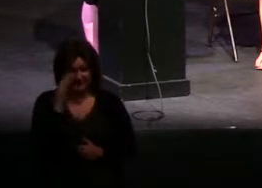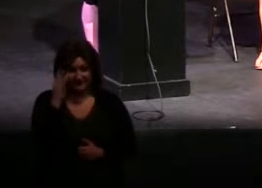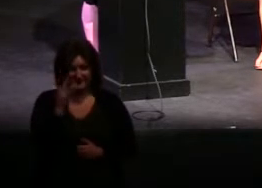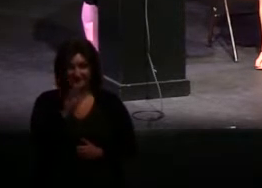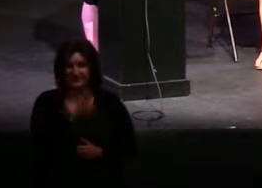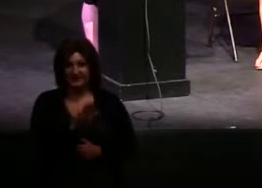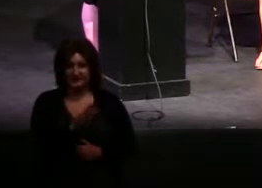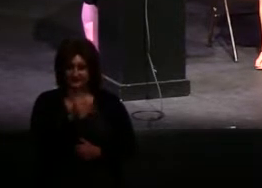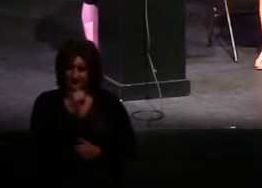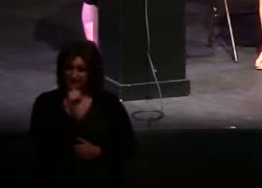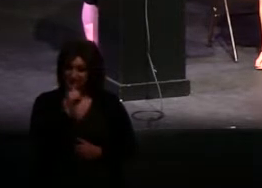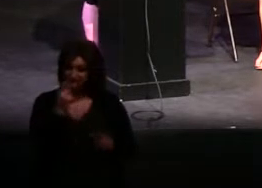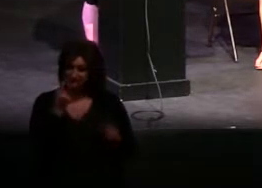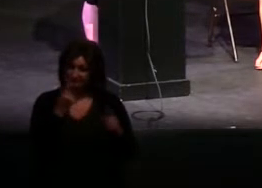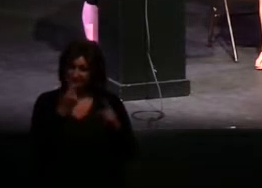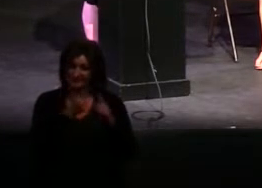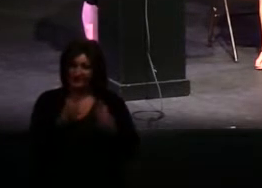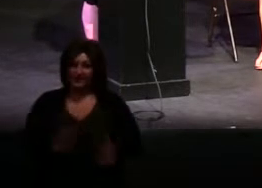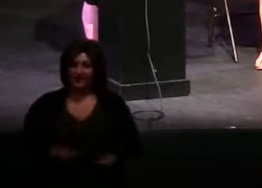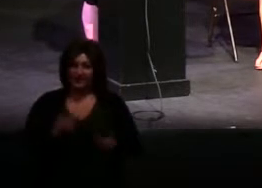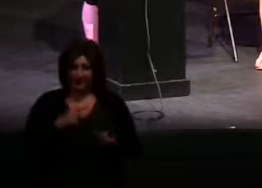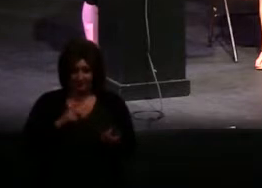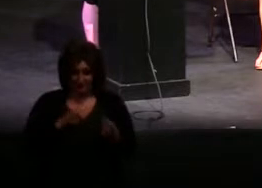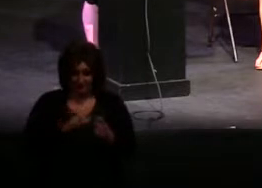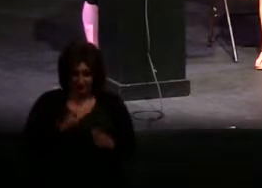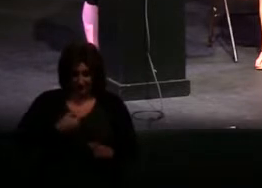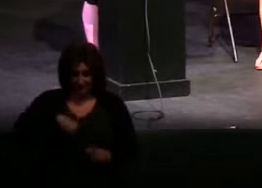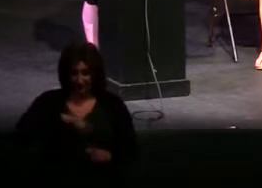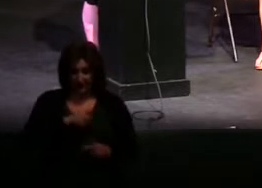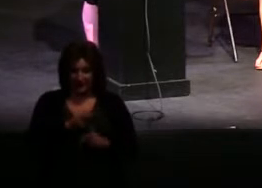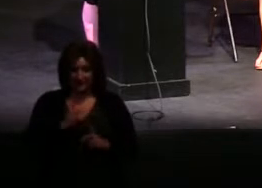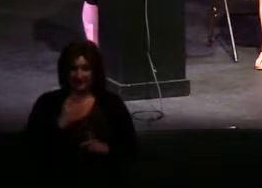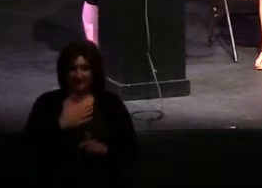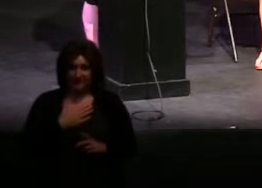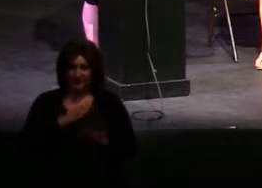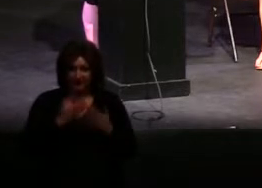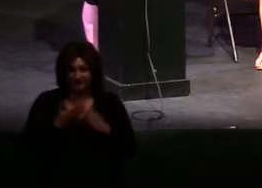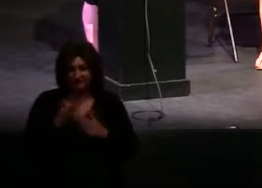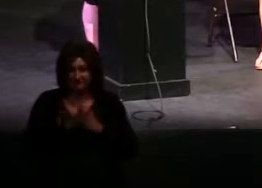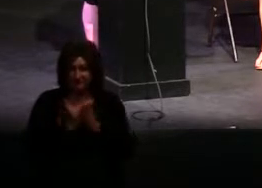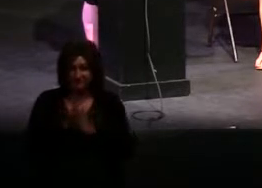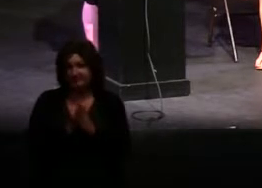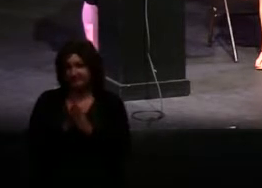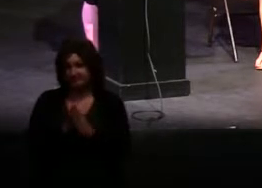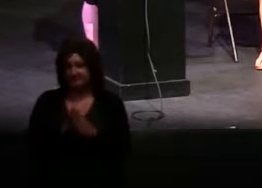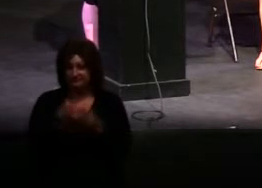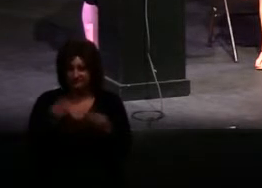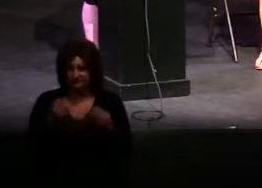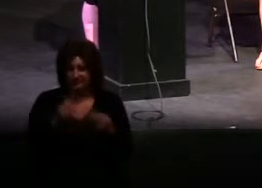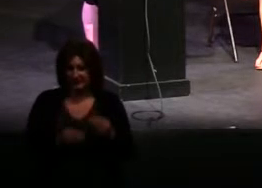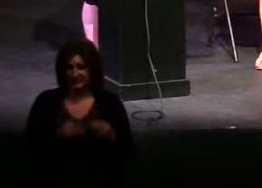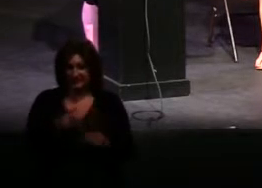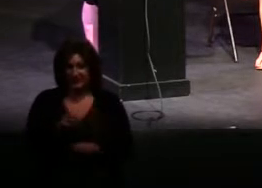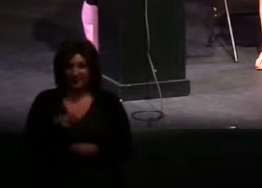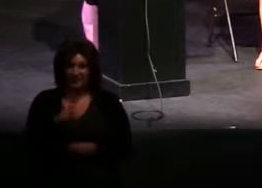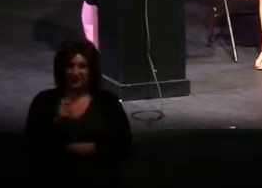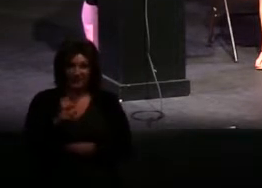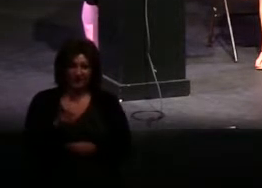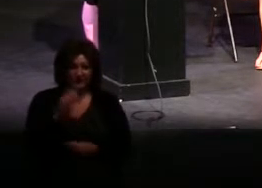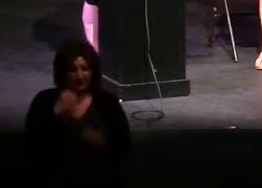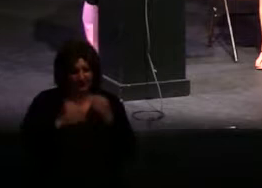considered it his personal mission in life to convert us from our heathen hungry man TV dinner Bisquick and Pop-Tart